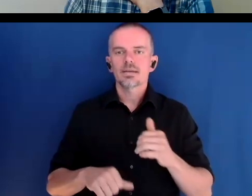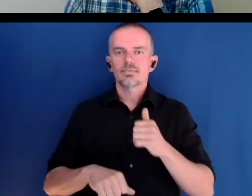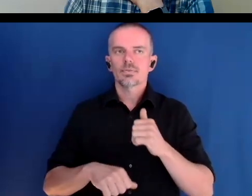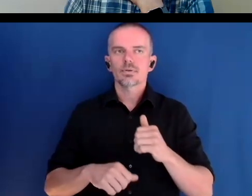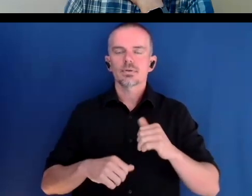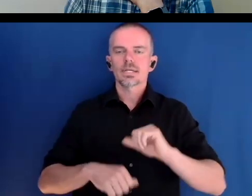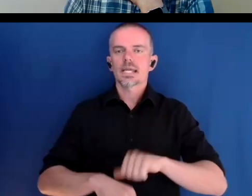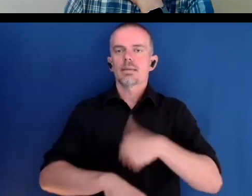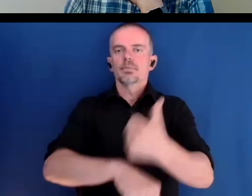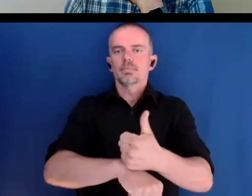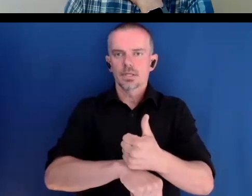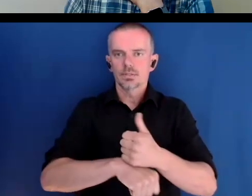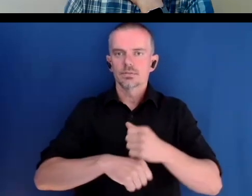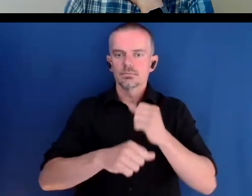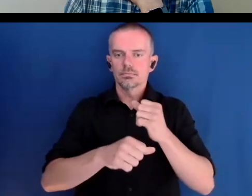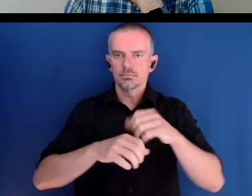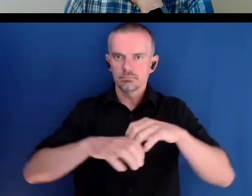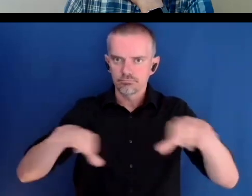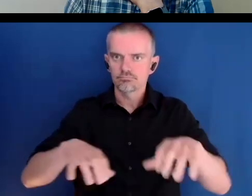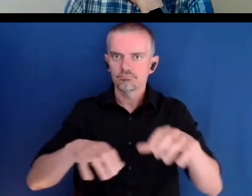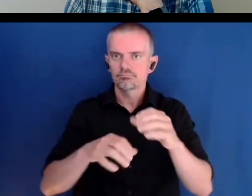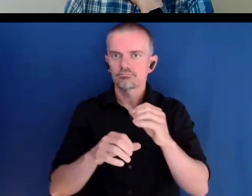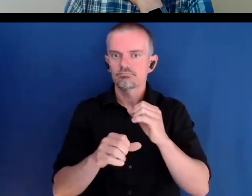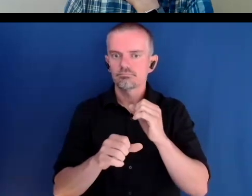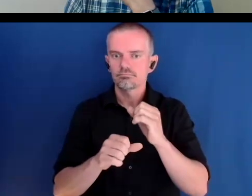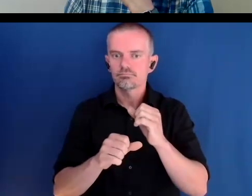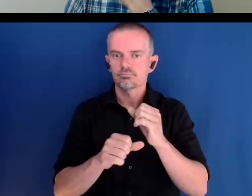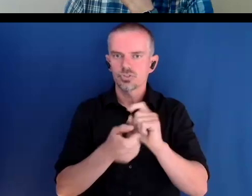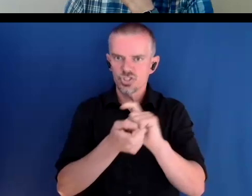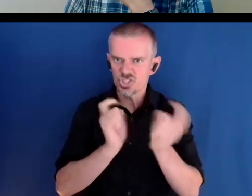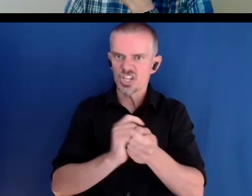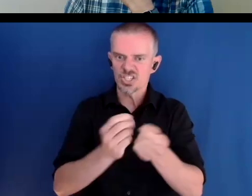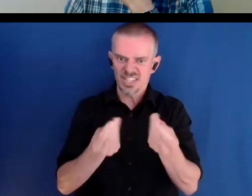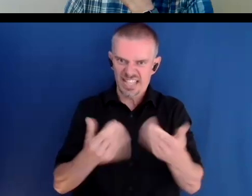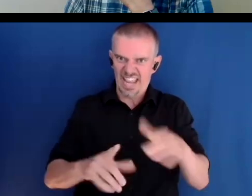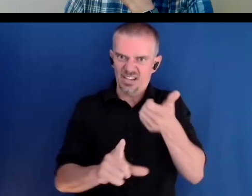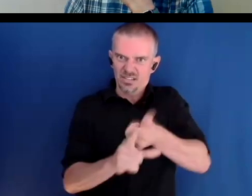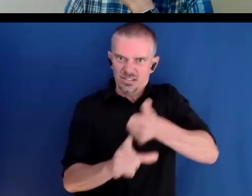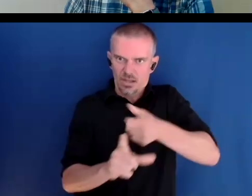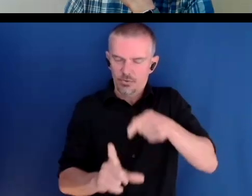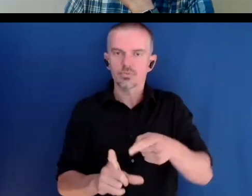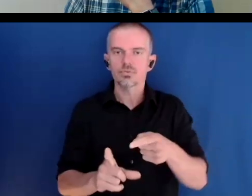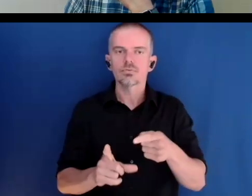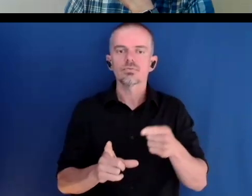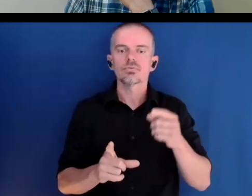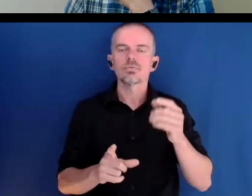projects where you're actually producing change on a landscape